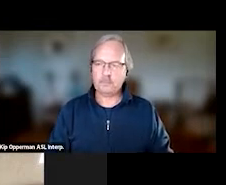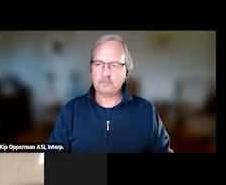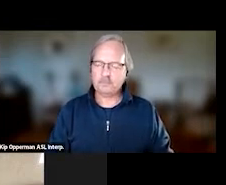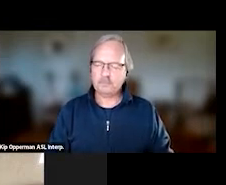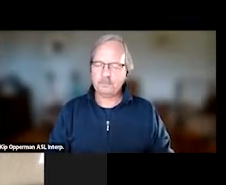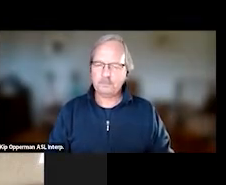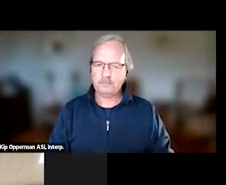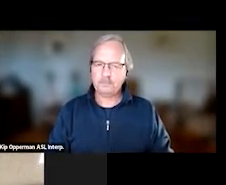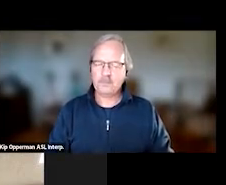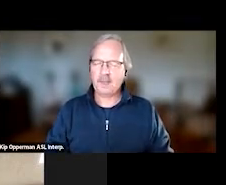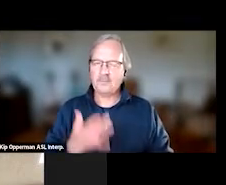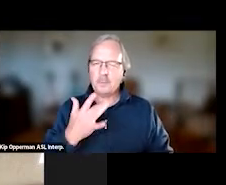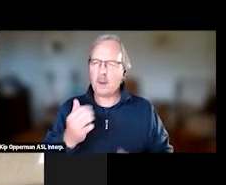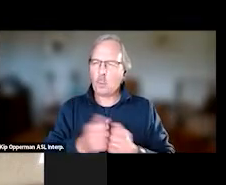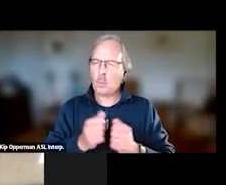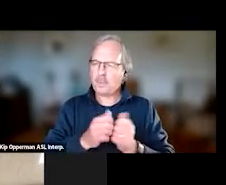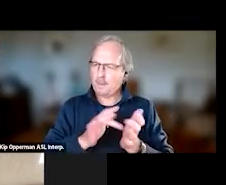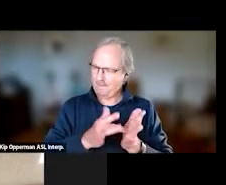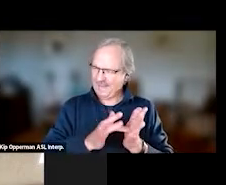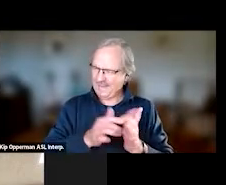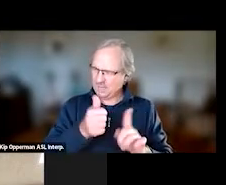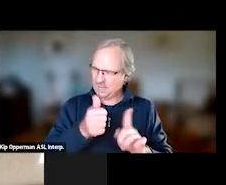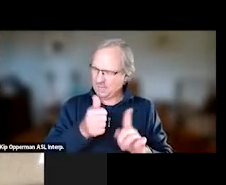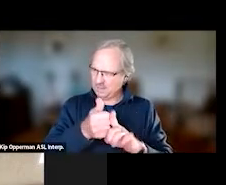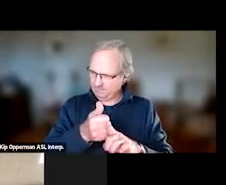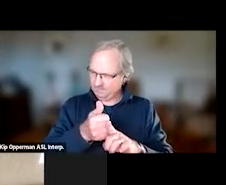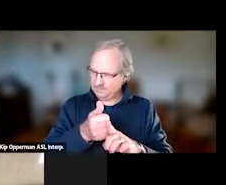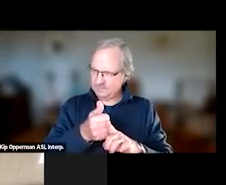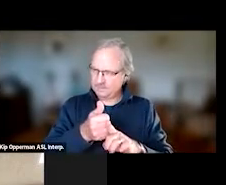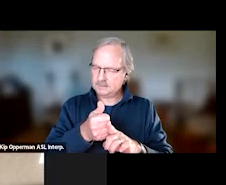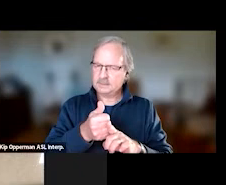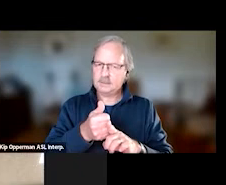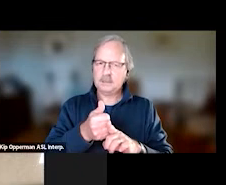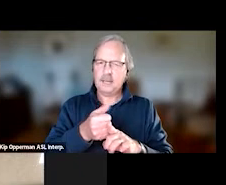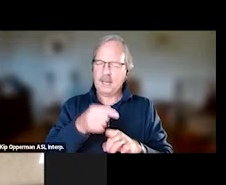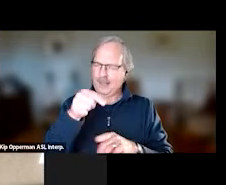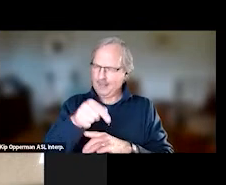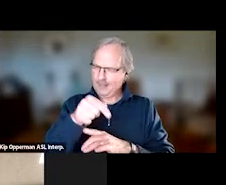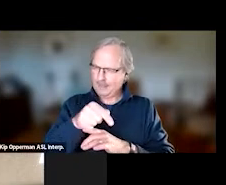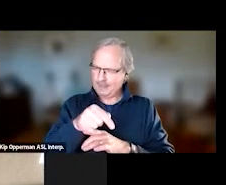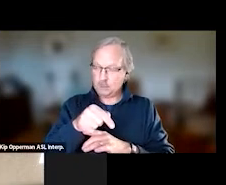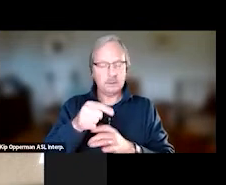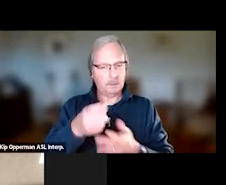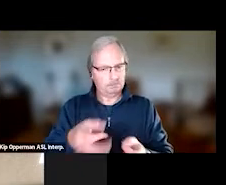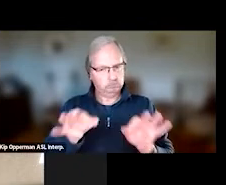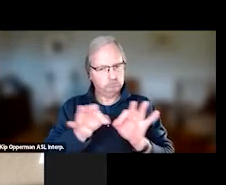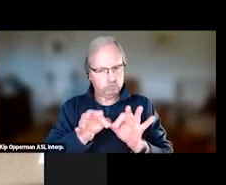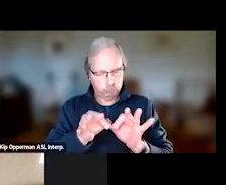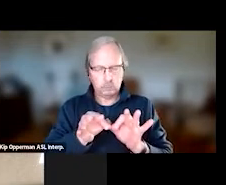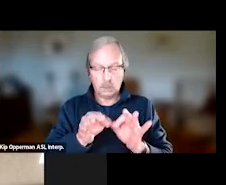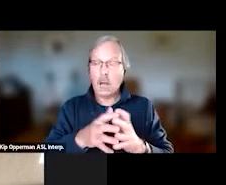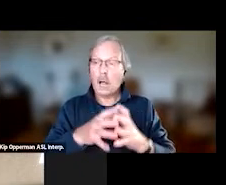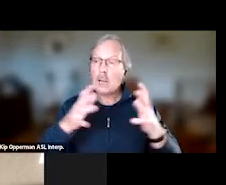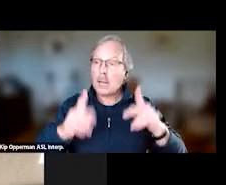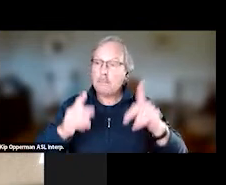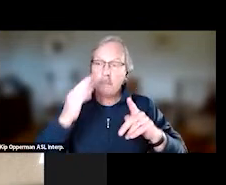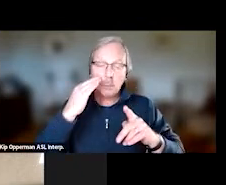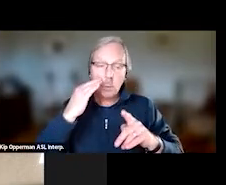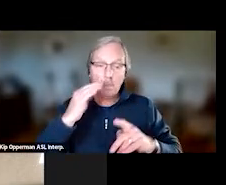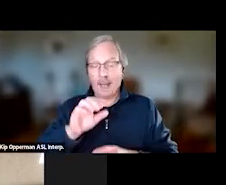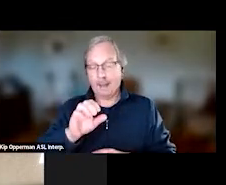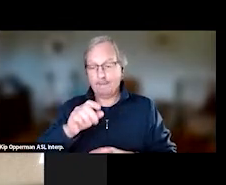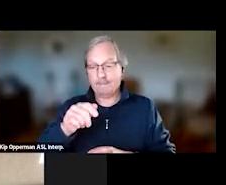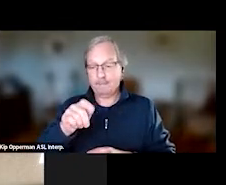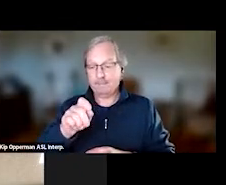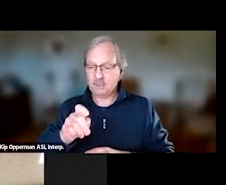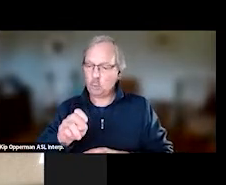And then familiarity with the medications themselves. This was a big one. A lot of people knew about buprenorphine on the panel,